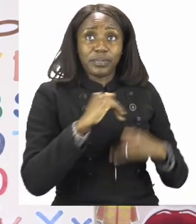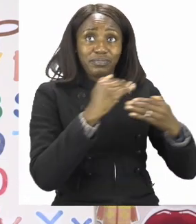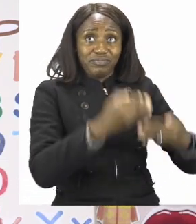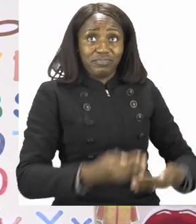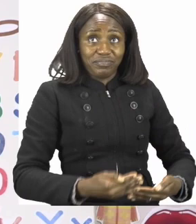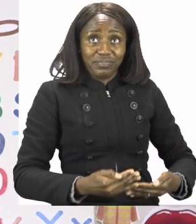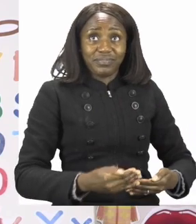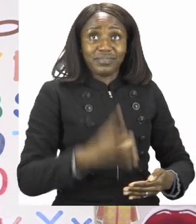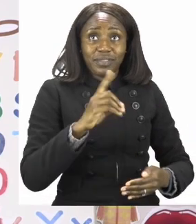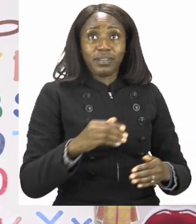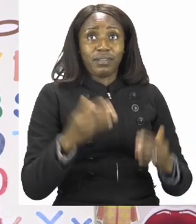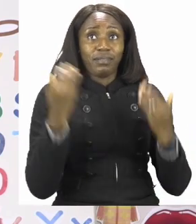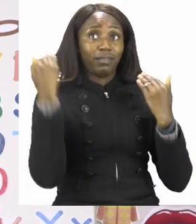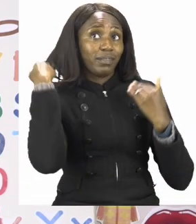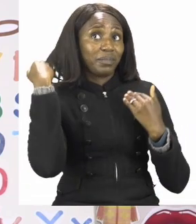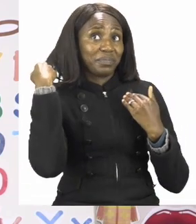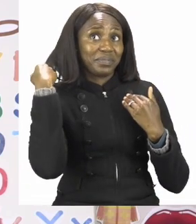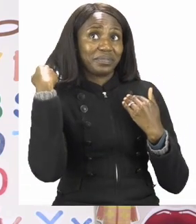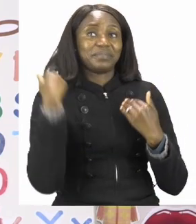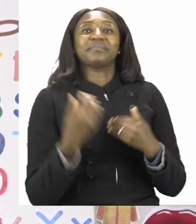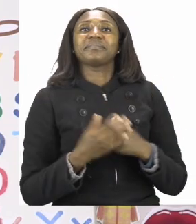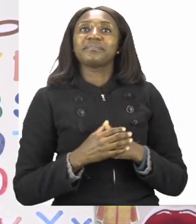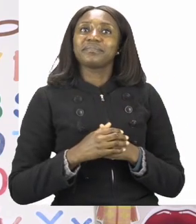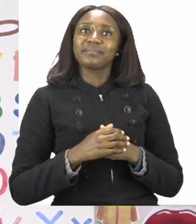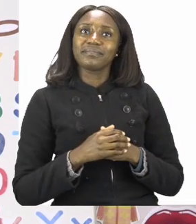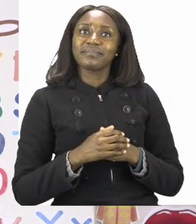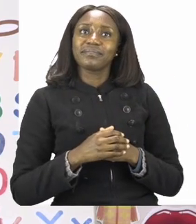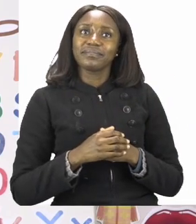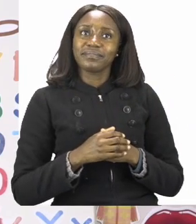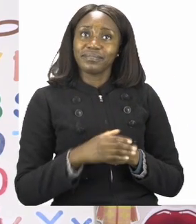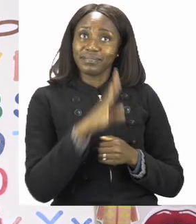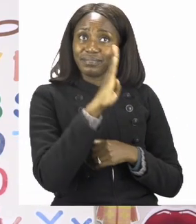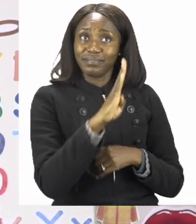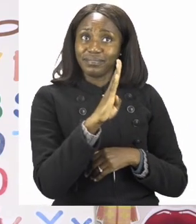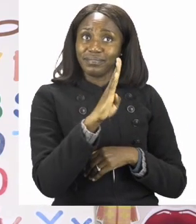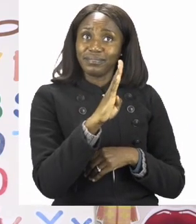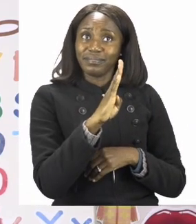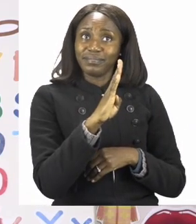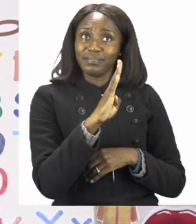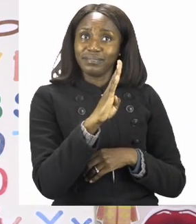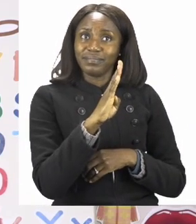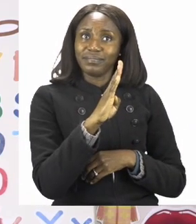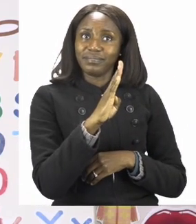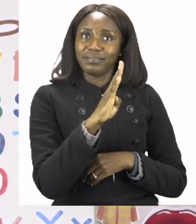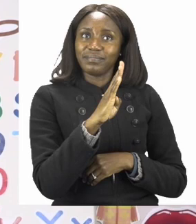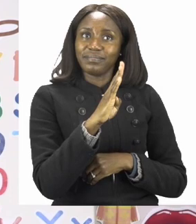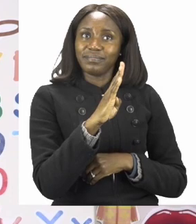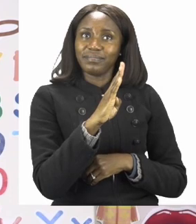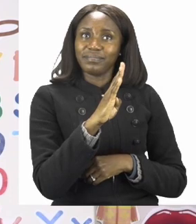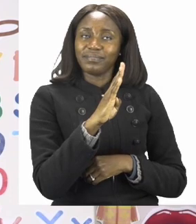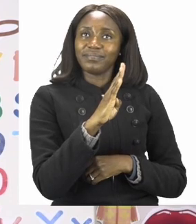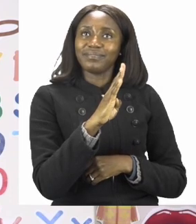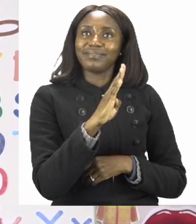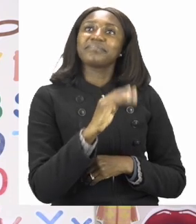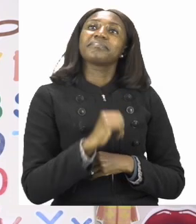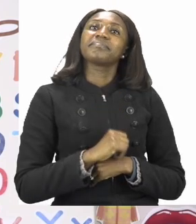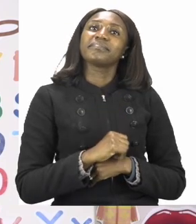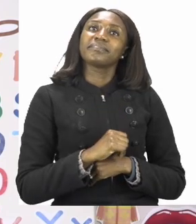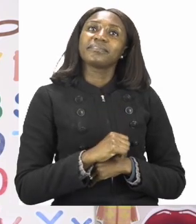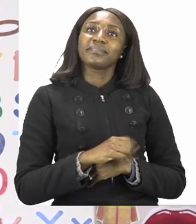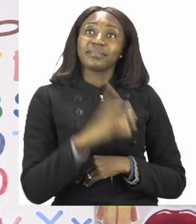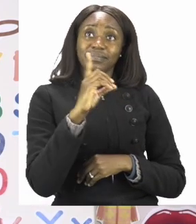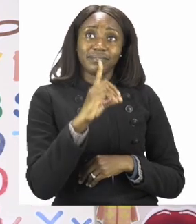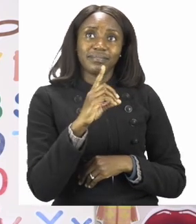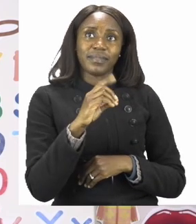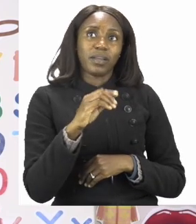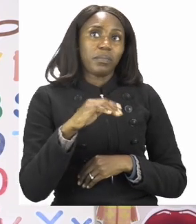So this is how you remember. B for belly, the big stomach for the B. And